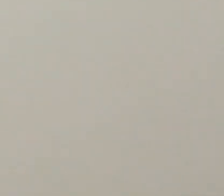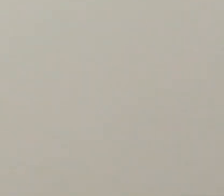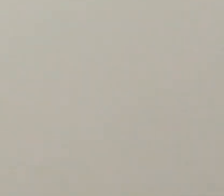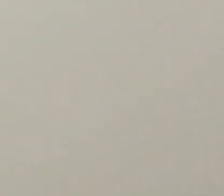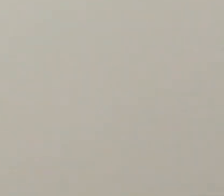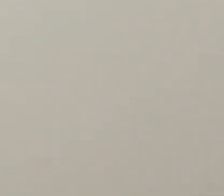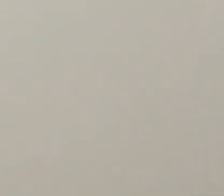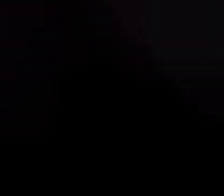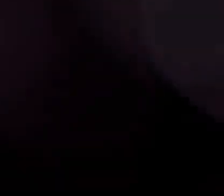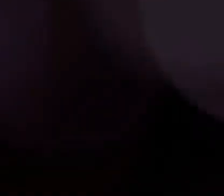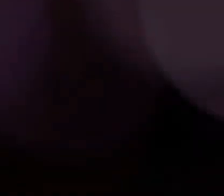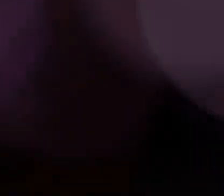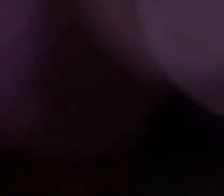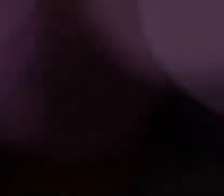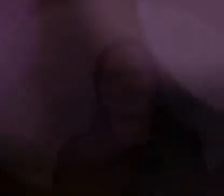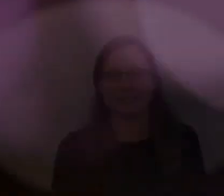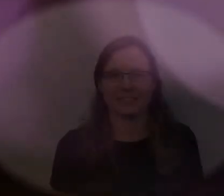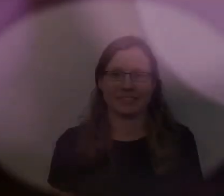together.